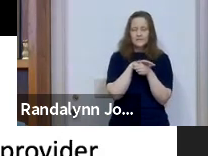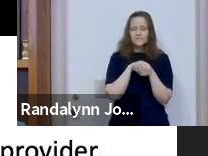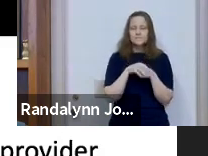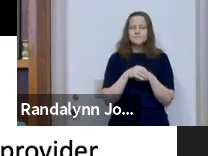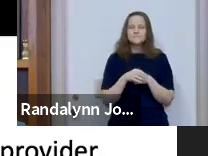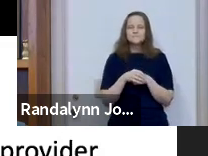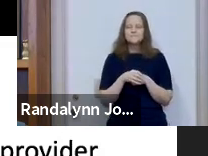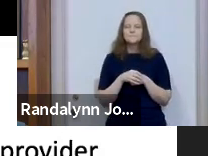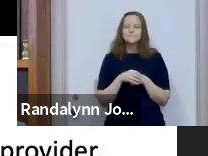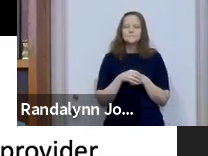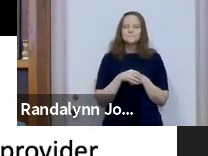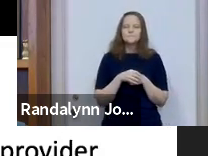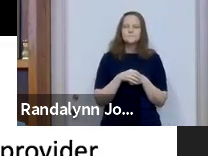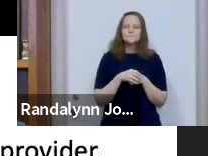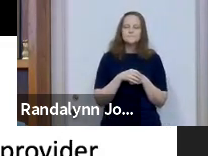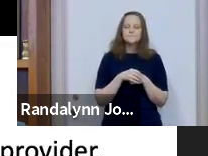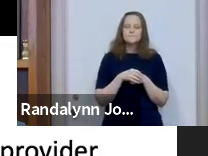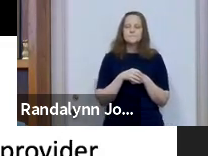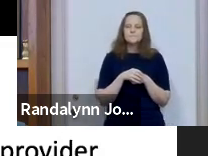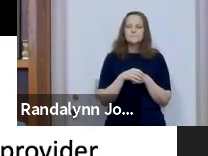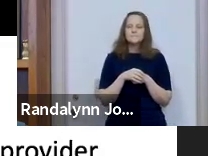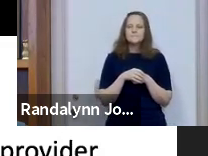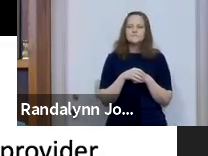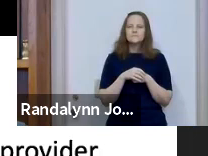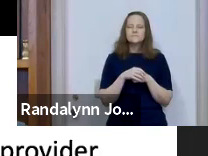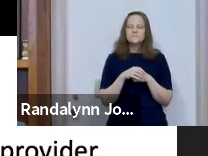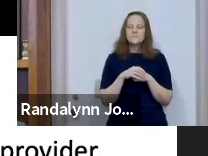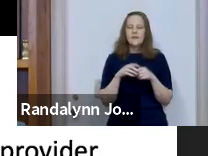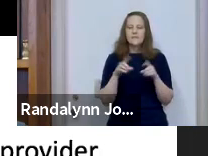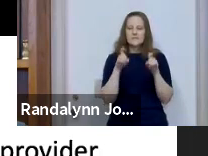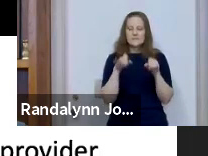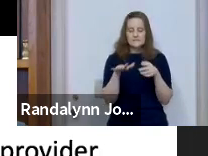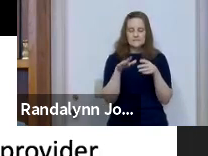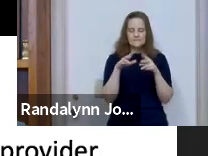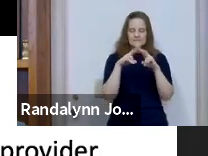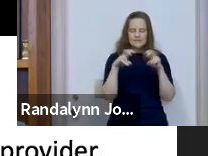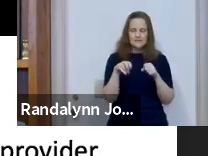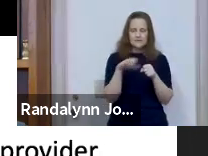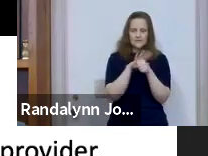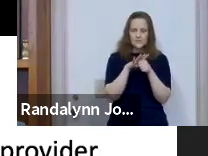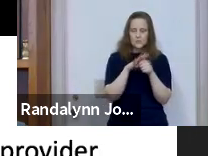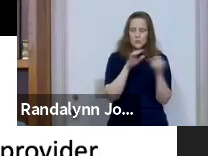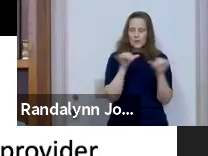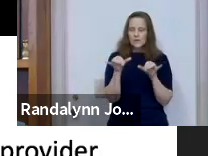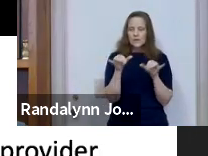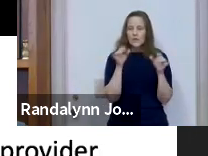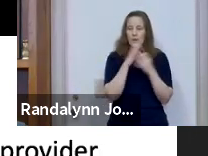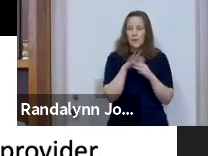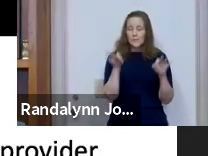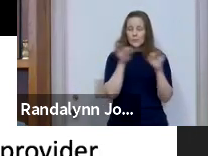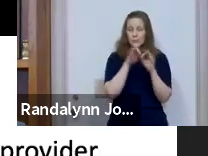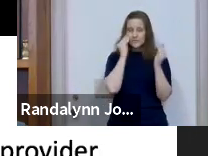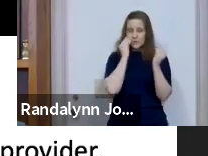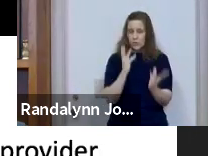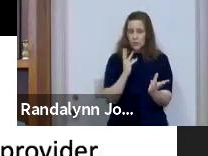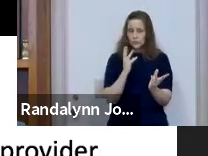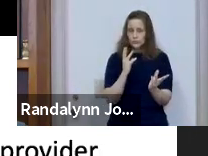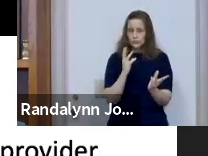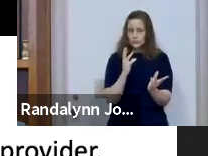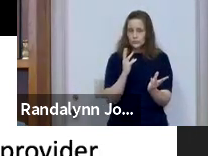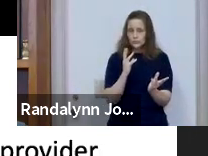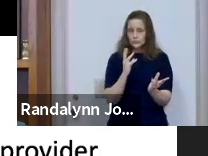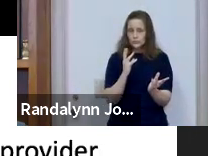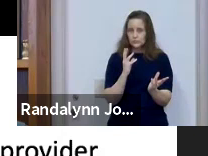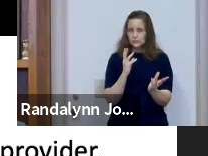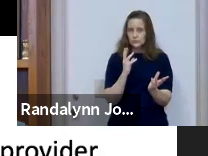the rapid med centers and things like that have testing capabilities as well. One thing that is really important to note, and that it can